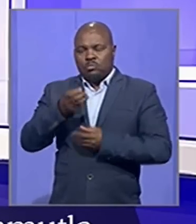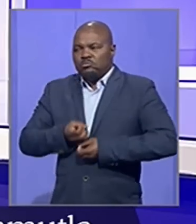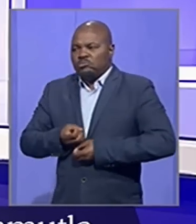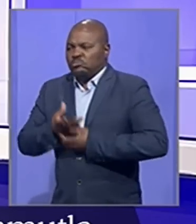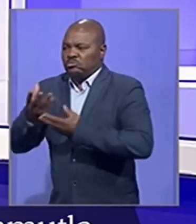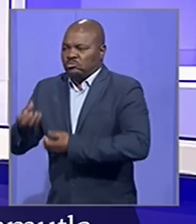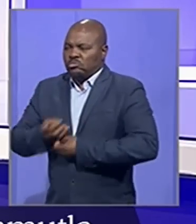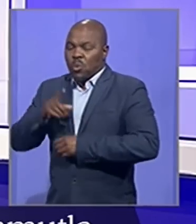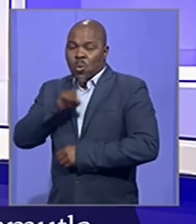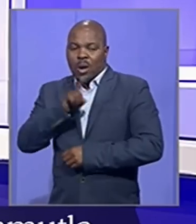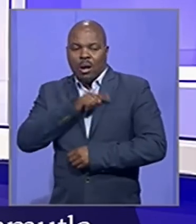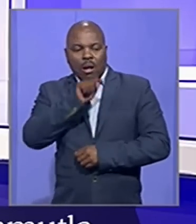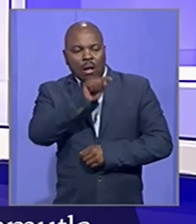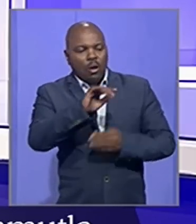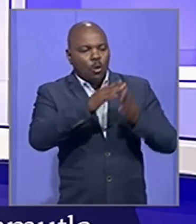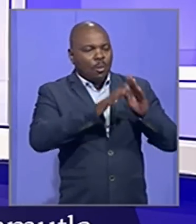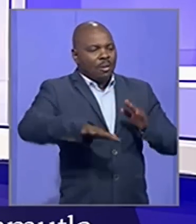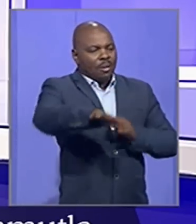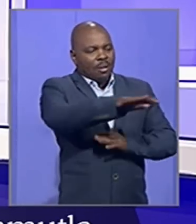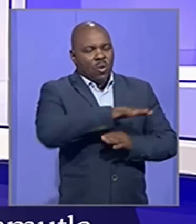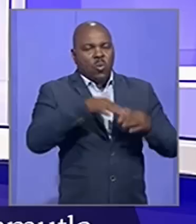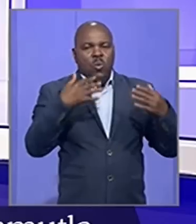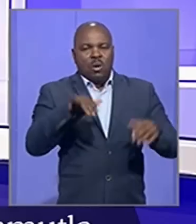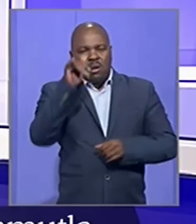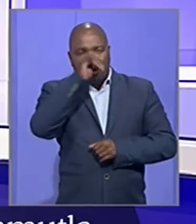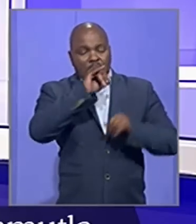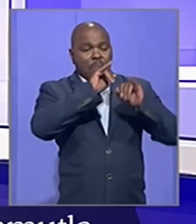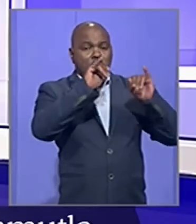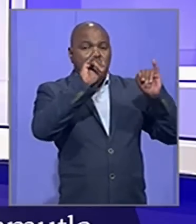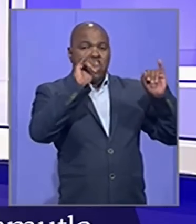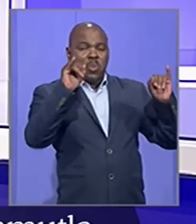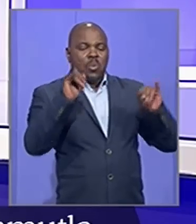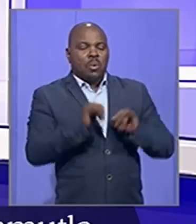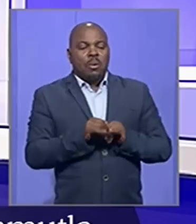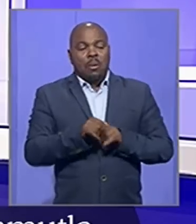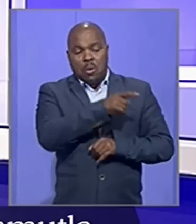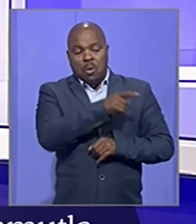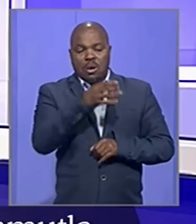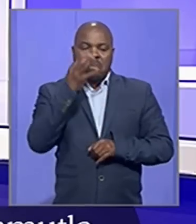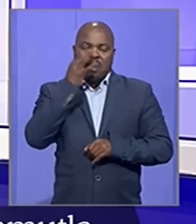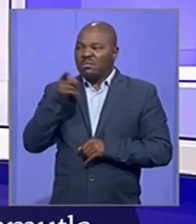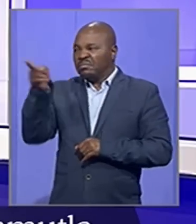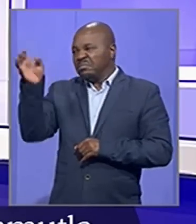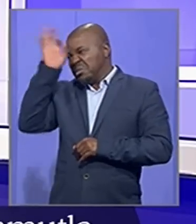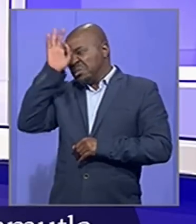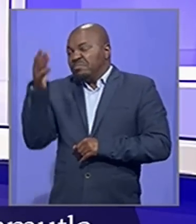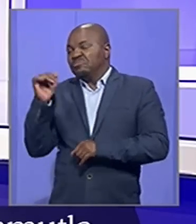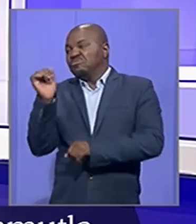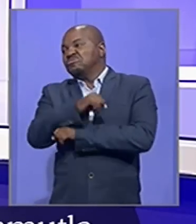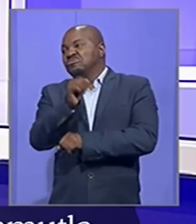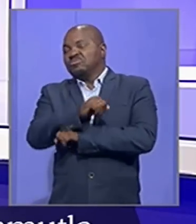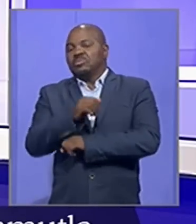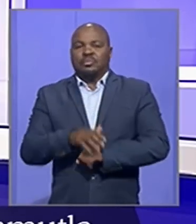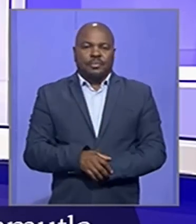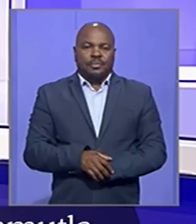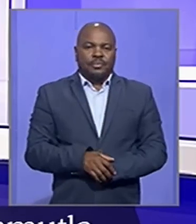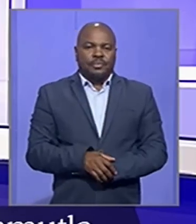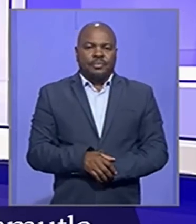go gakala ga bosenyi ka tikologong ya bona fao ba rego maphodisa ga iše felo ka thoba boroko